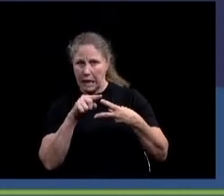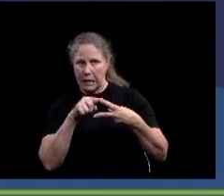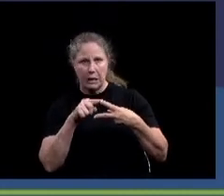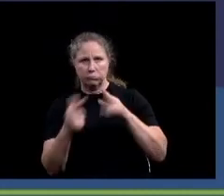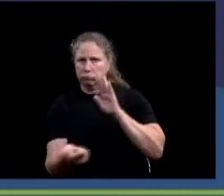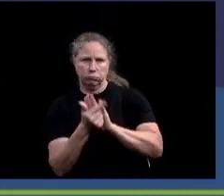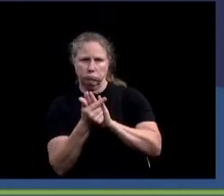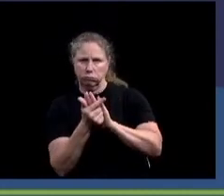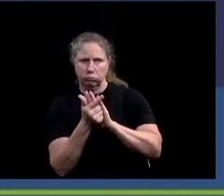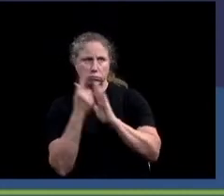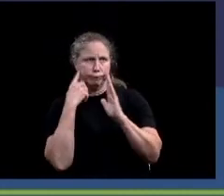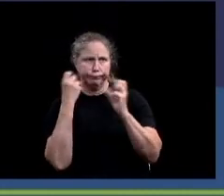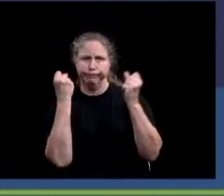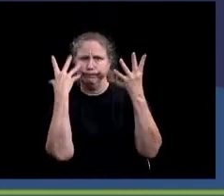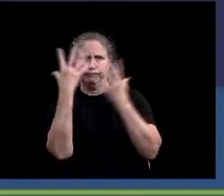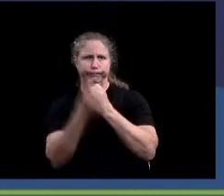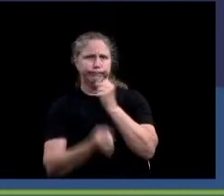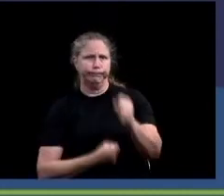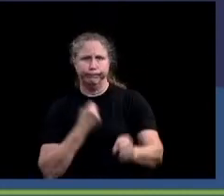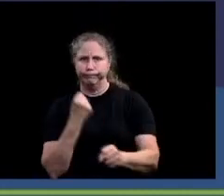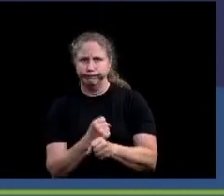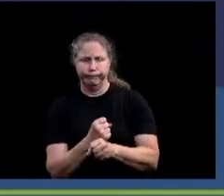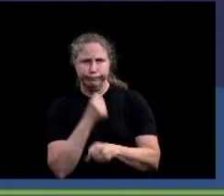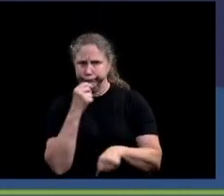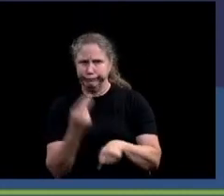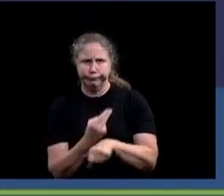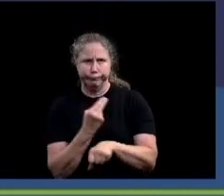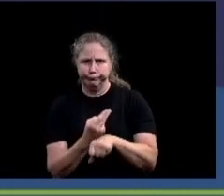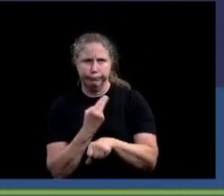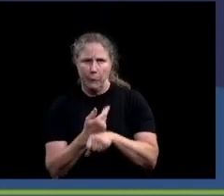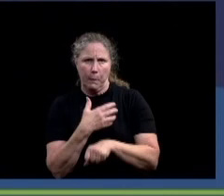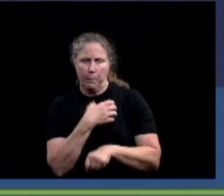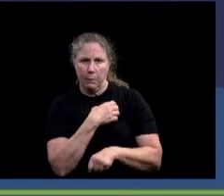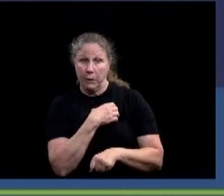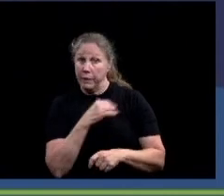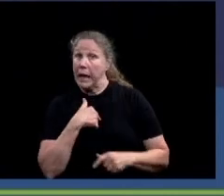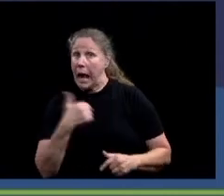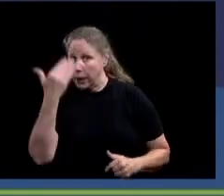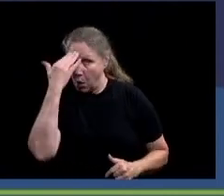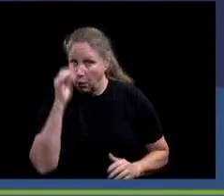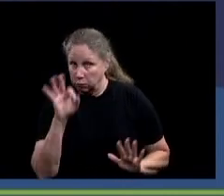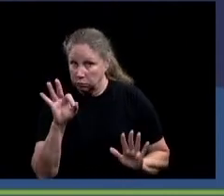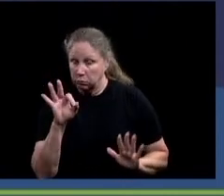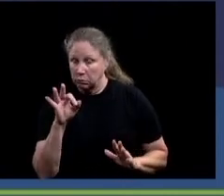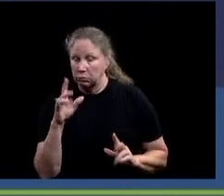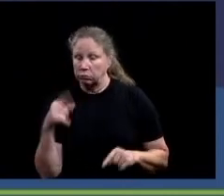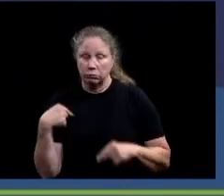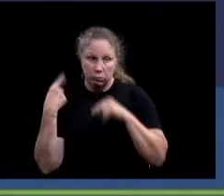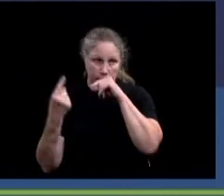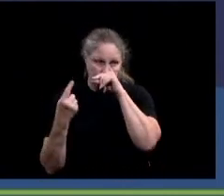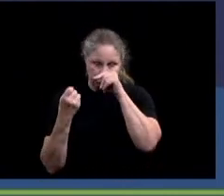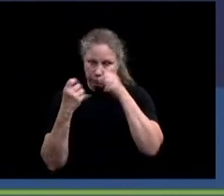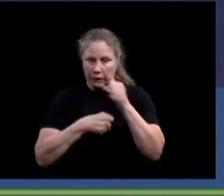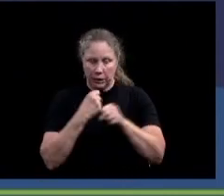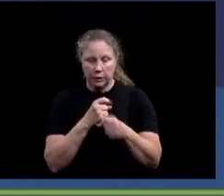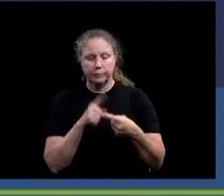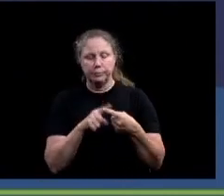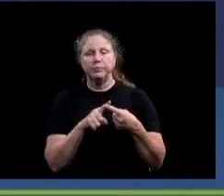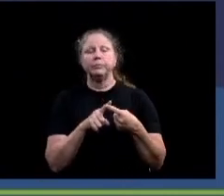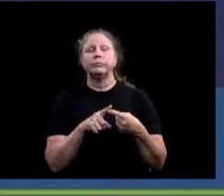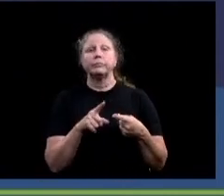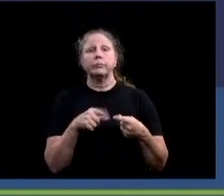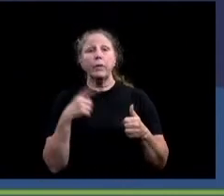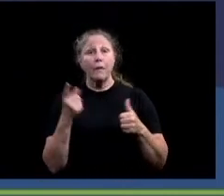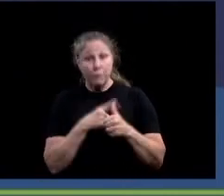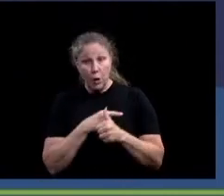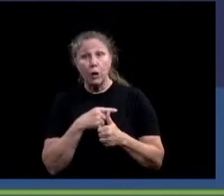used by law enforcement that I've ever been around for decades. When I first got into law enforcement, I saw some old canisters